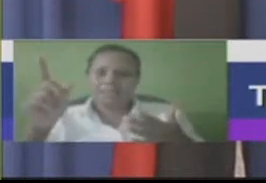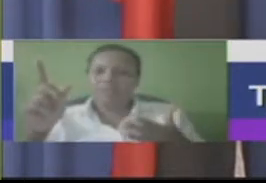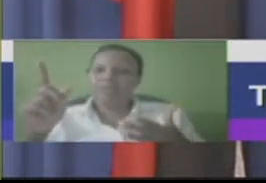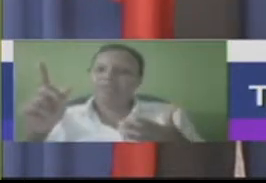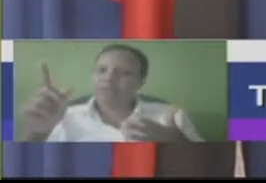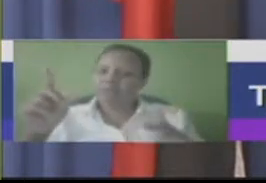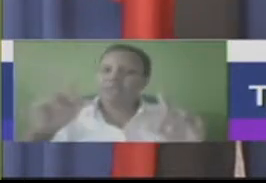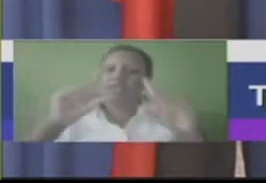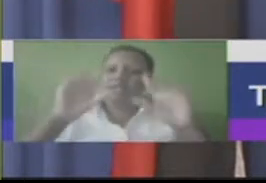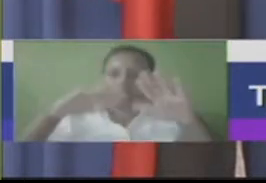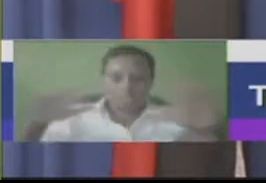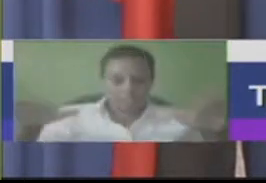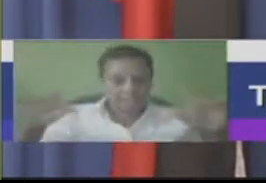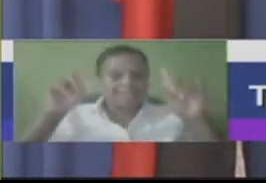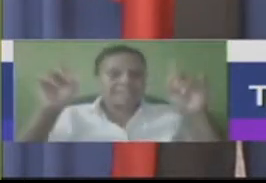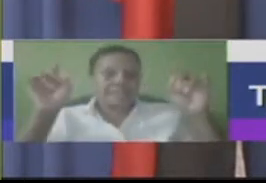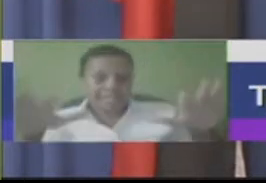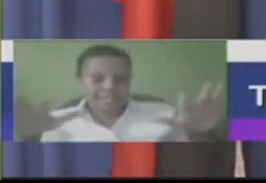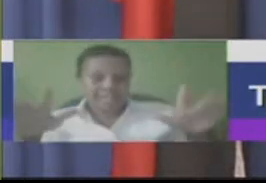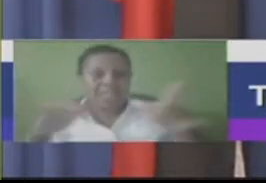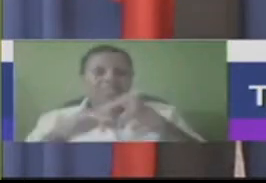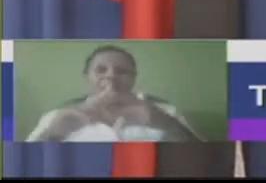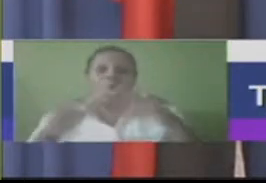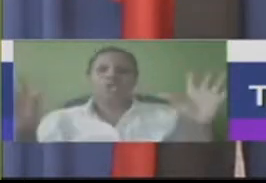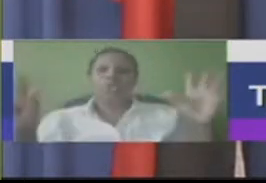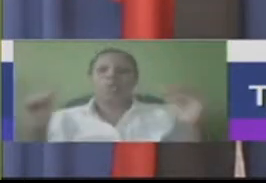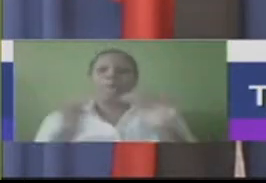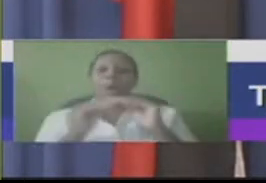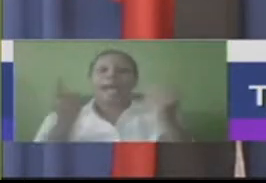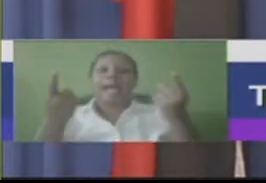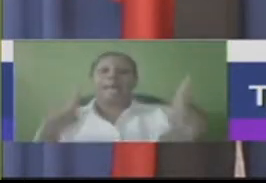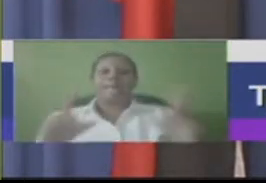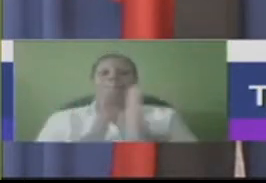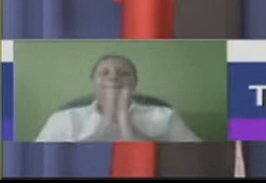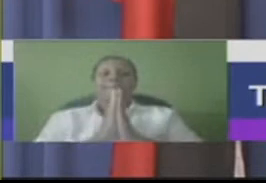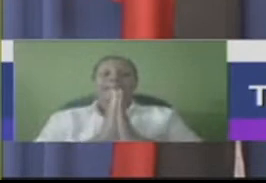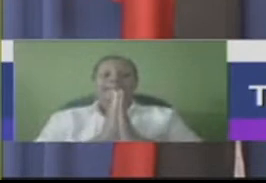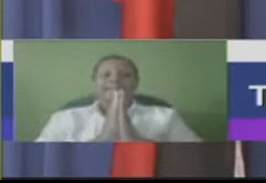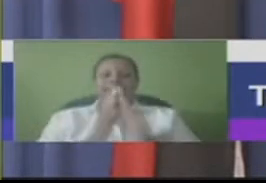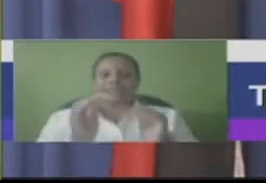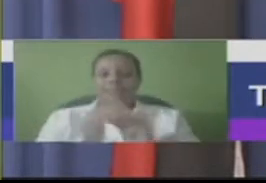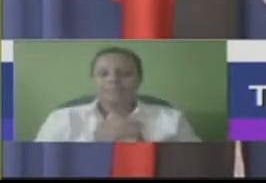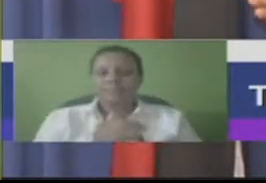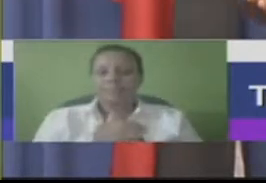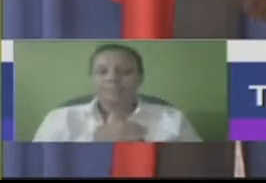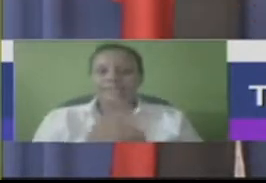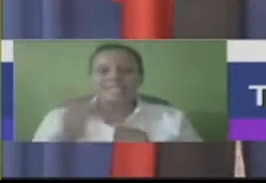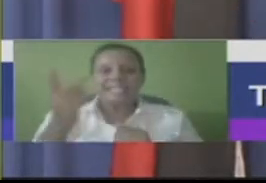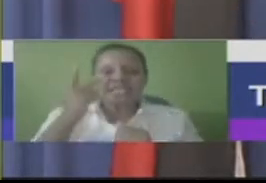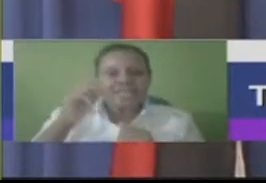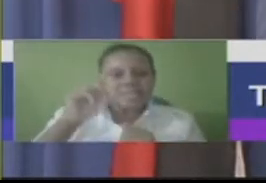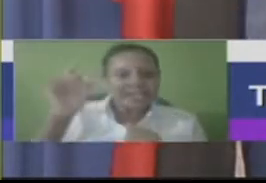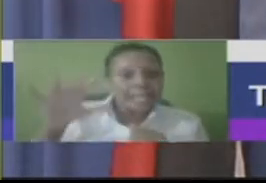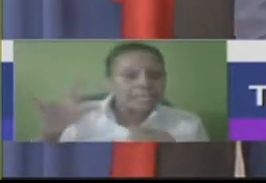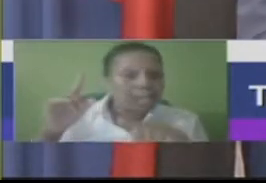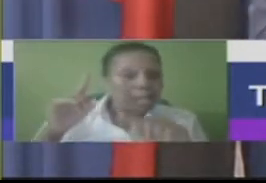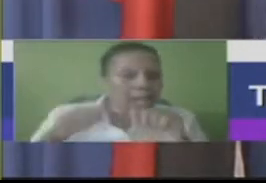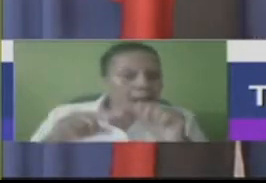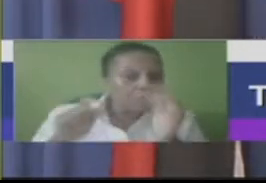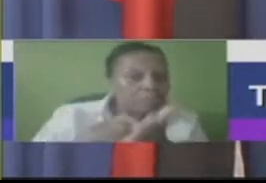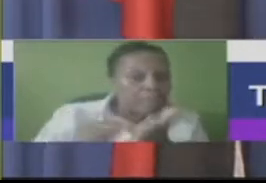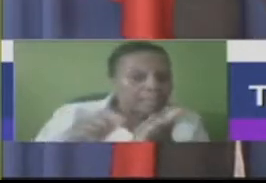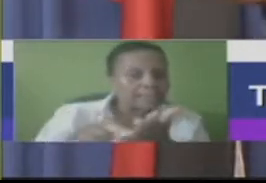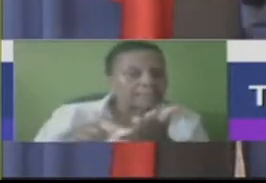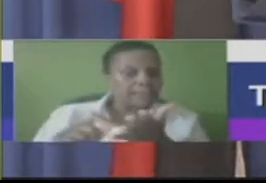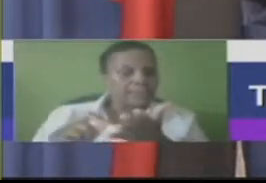nothing happens between now and then for them to continue seeing the exam and not being able to have it. The worst thing that could happen to us in education now is for us